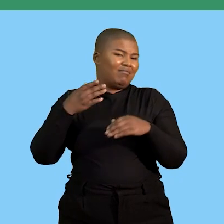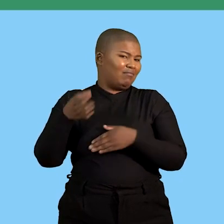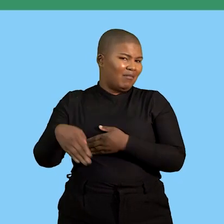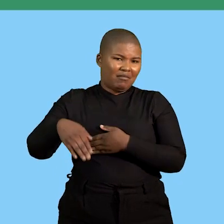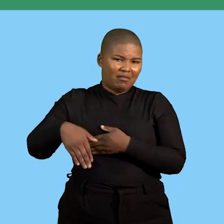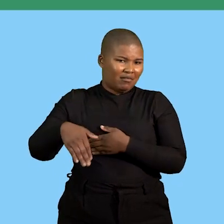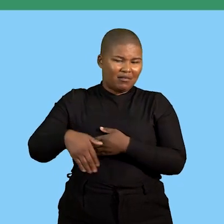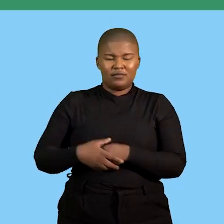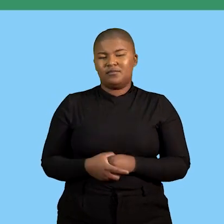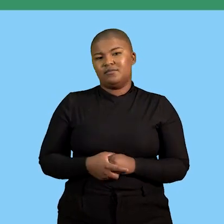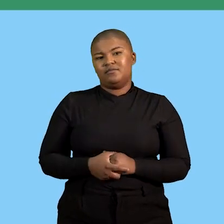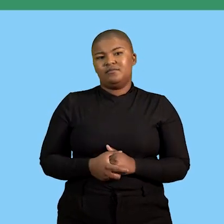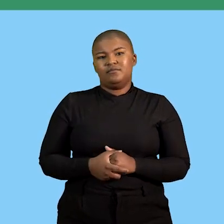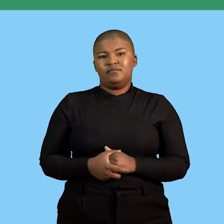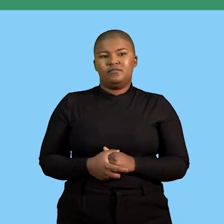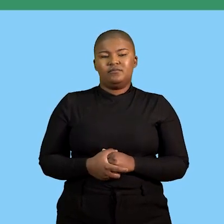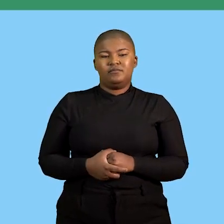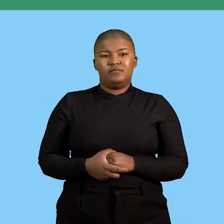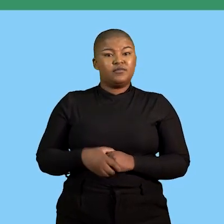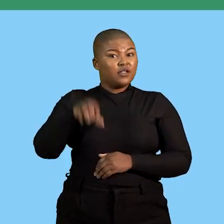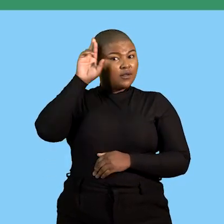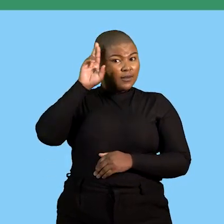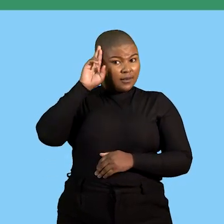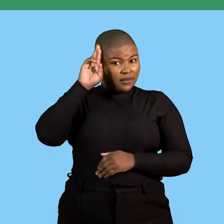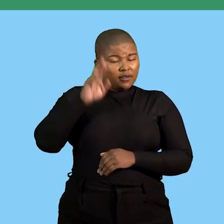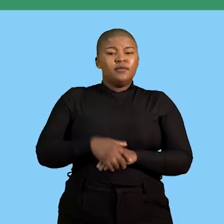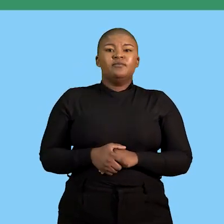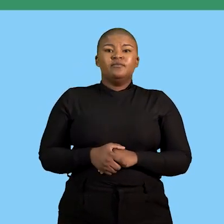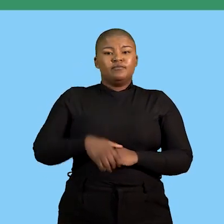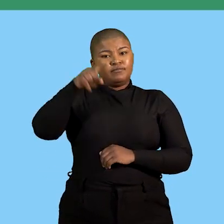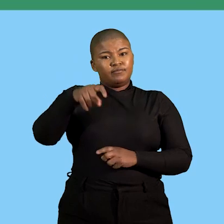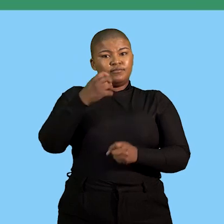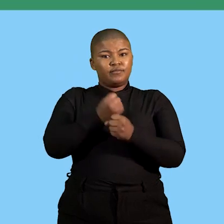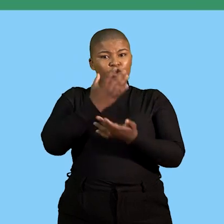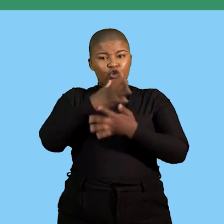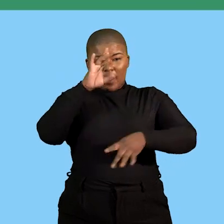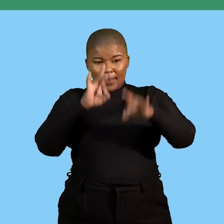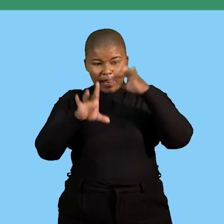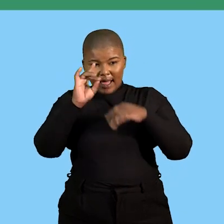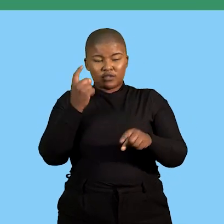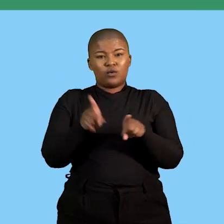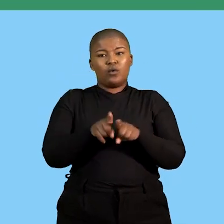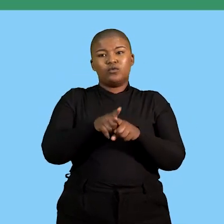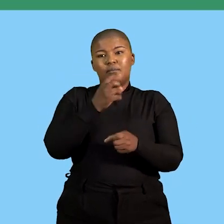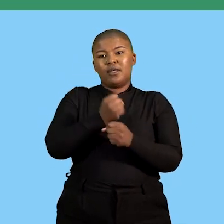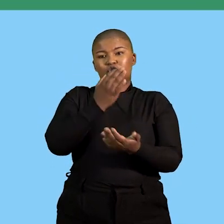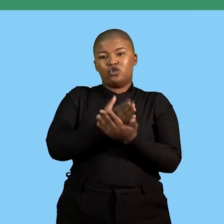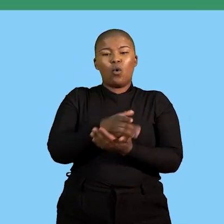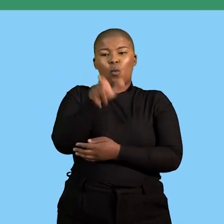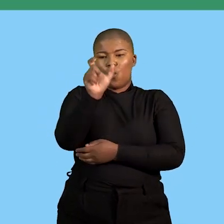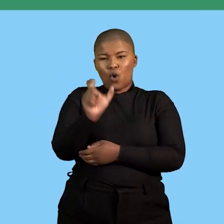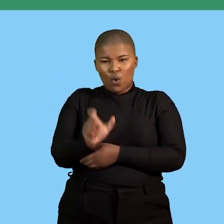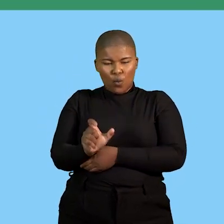provided. Now, remember, we should analyze and keep our keywords and check